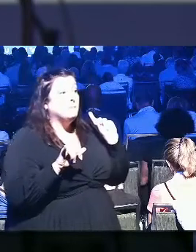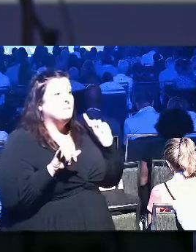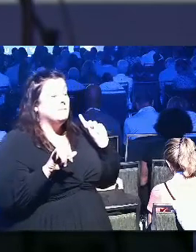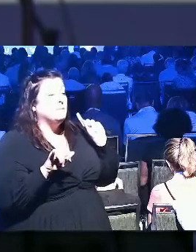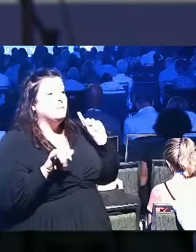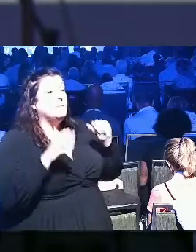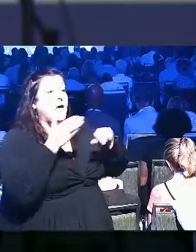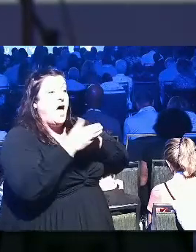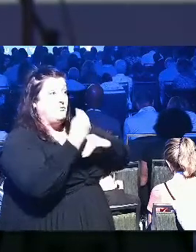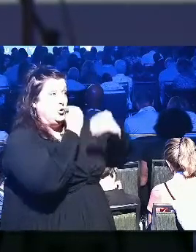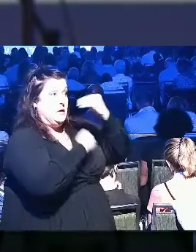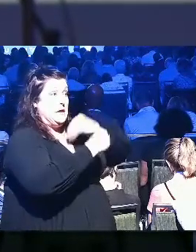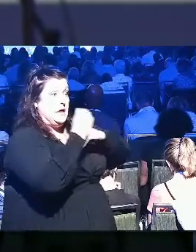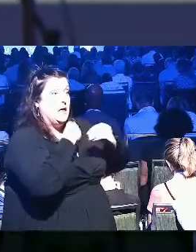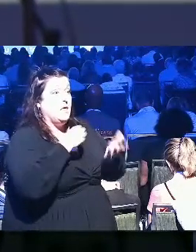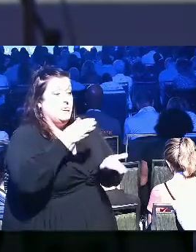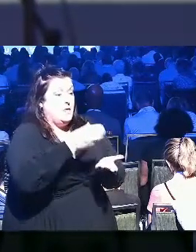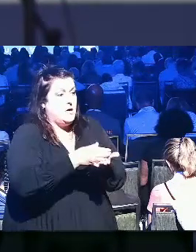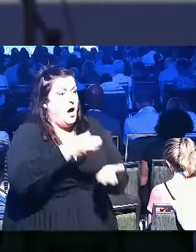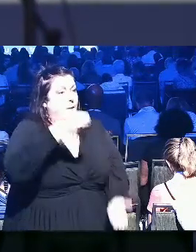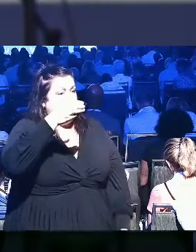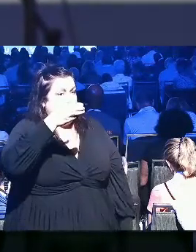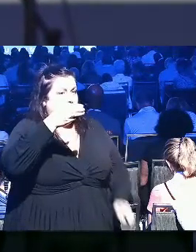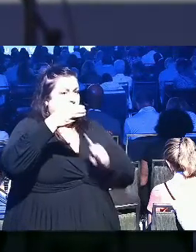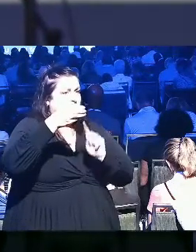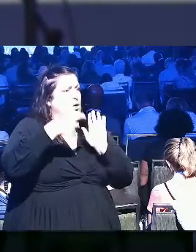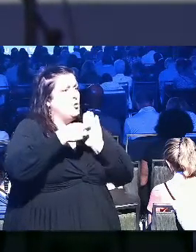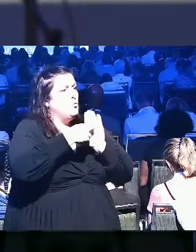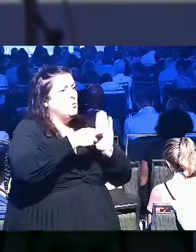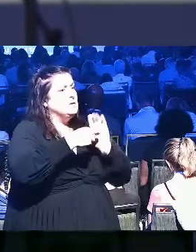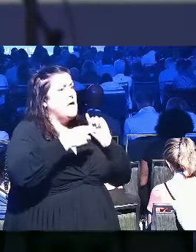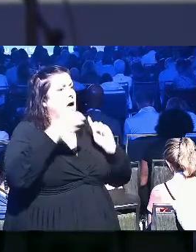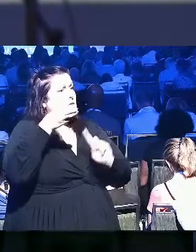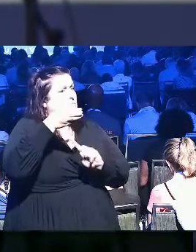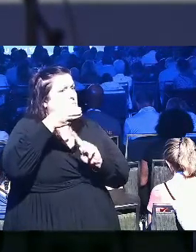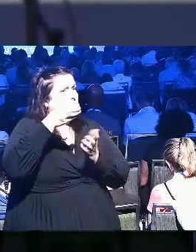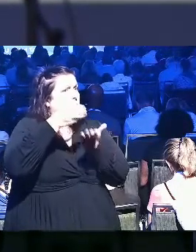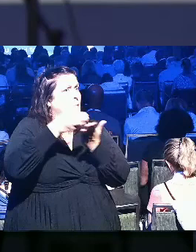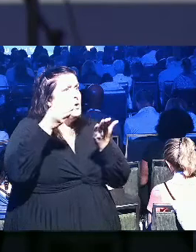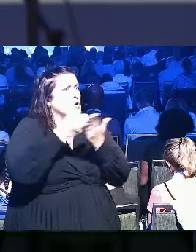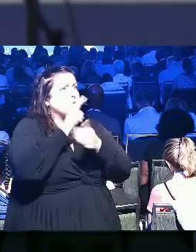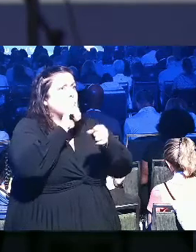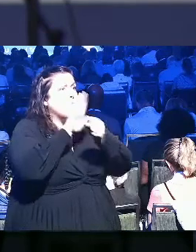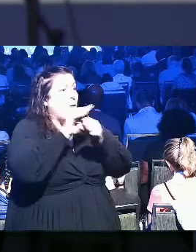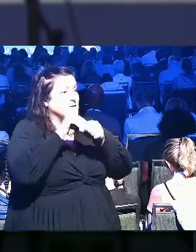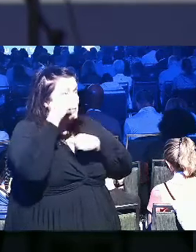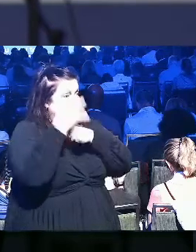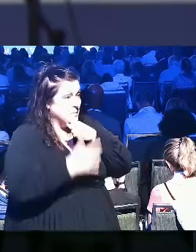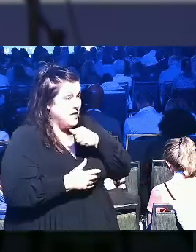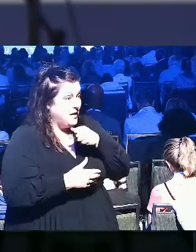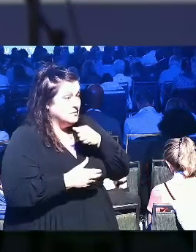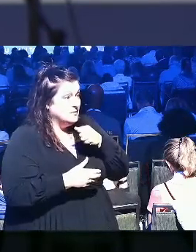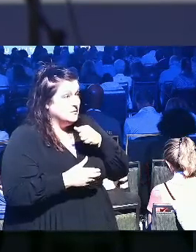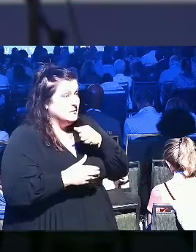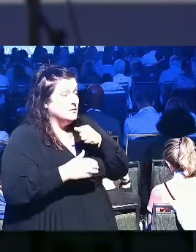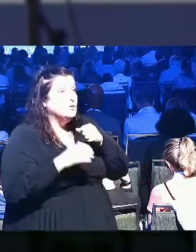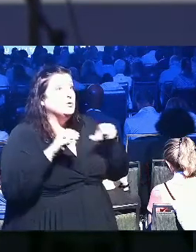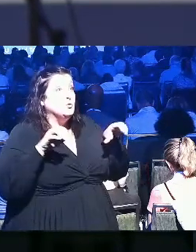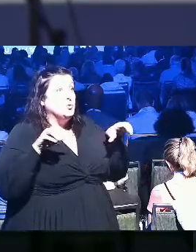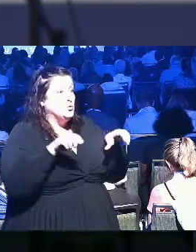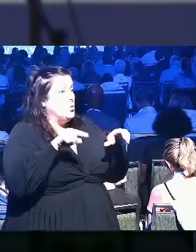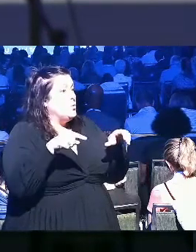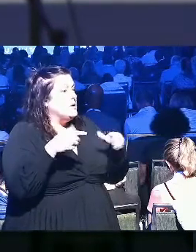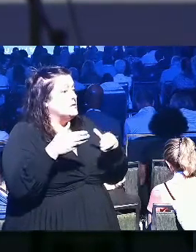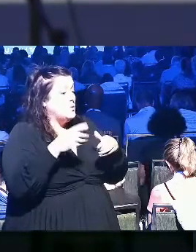after supper, he took the cup, saying, "This is the cup, the new covenant in my blood. Do this whenever you drink it